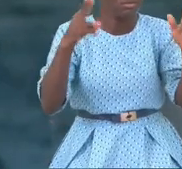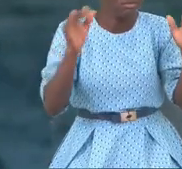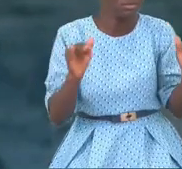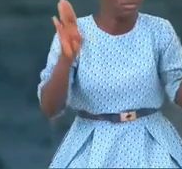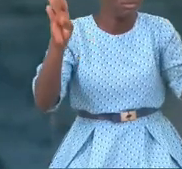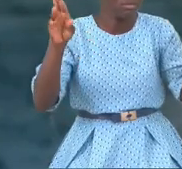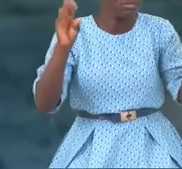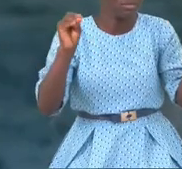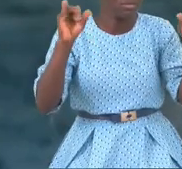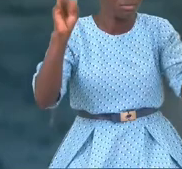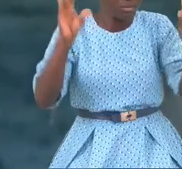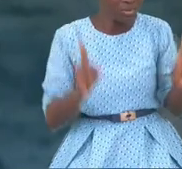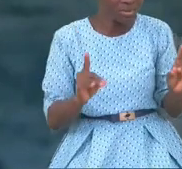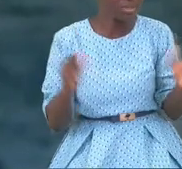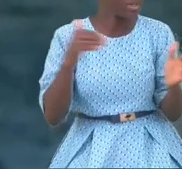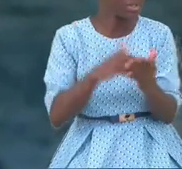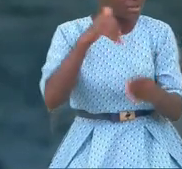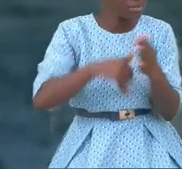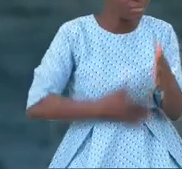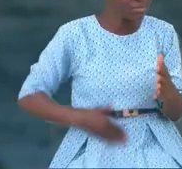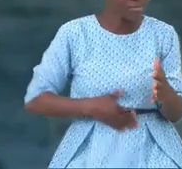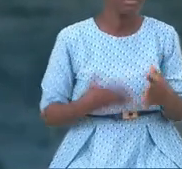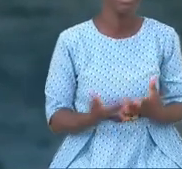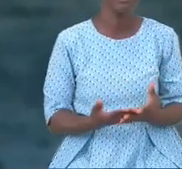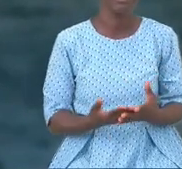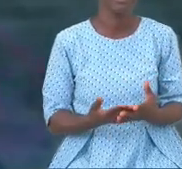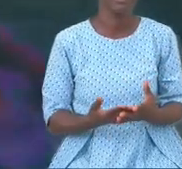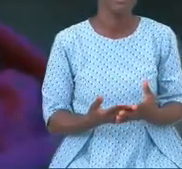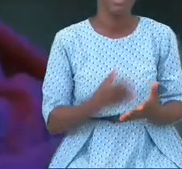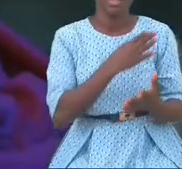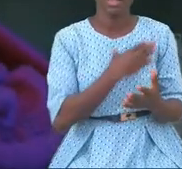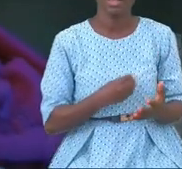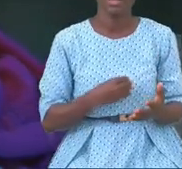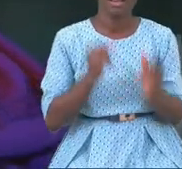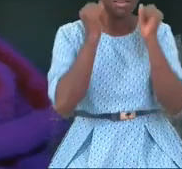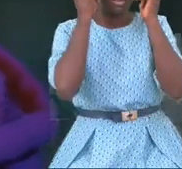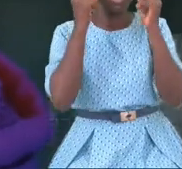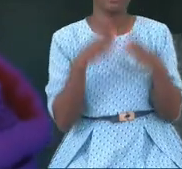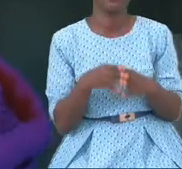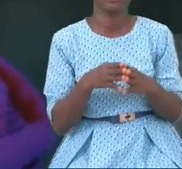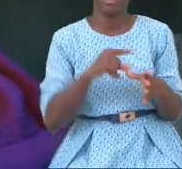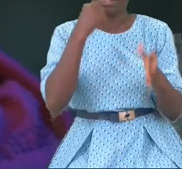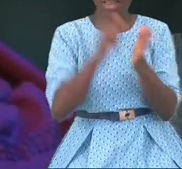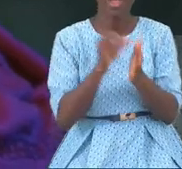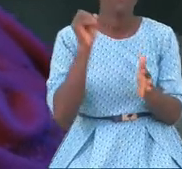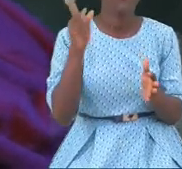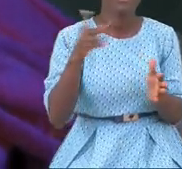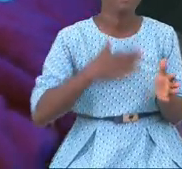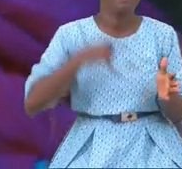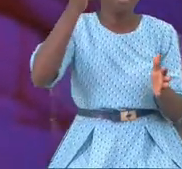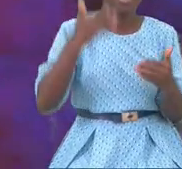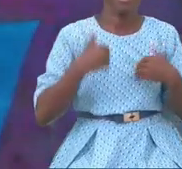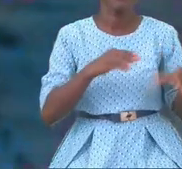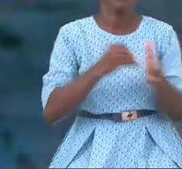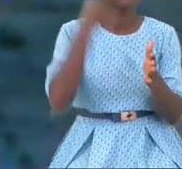God has done it for me. So fibro disappeared, and this is my baby, as you can see. It's a wonderful and